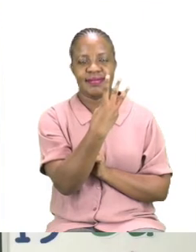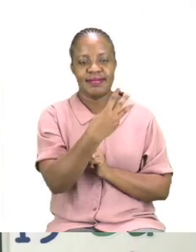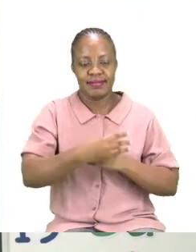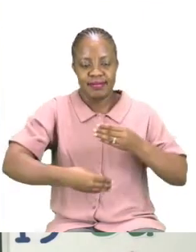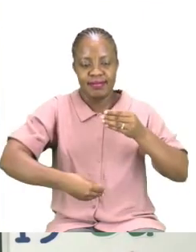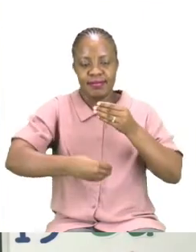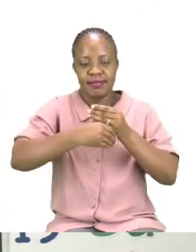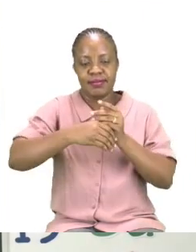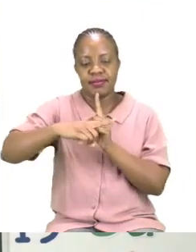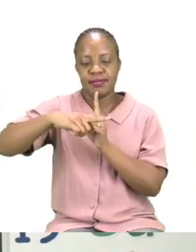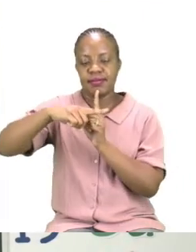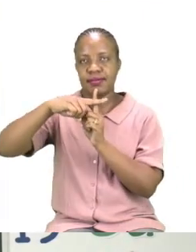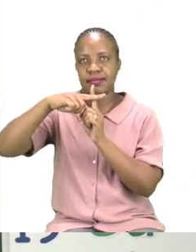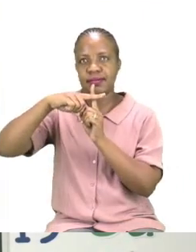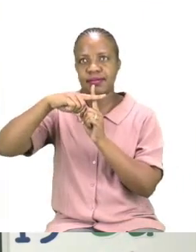plus